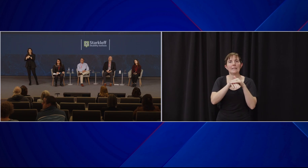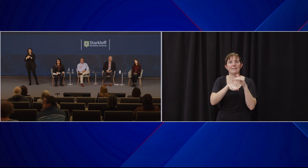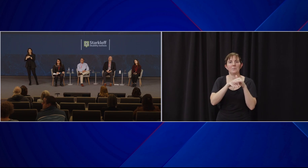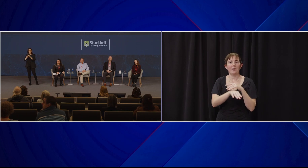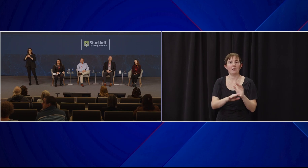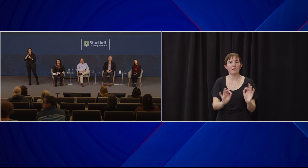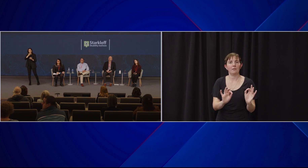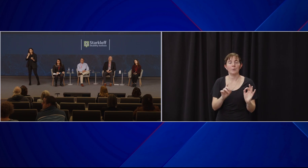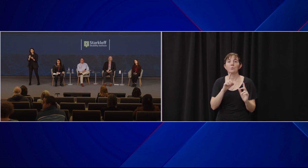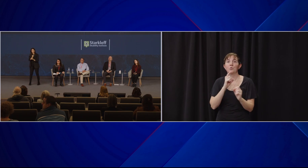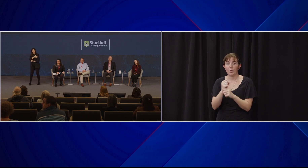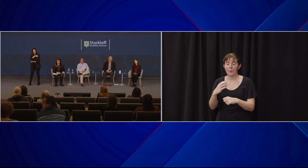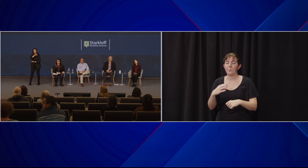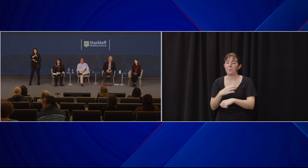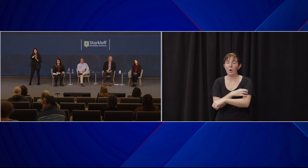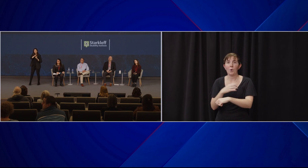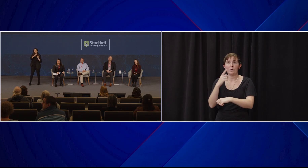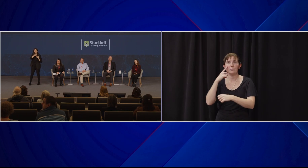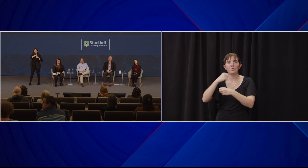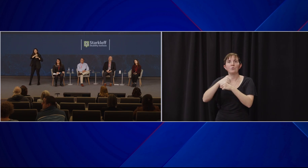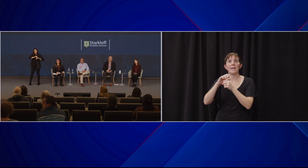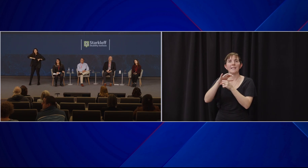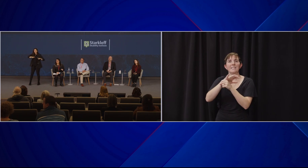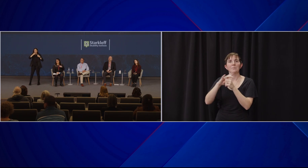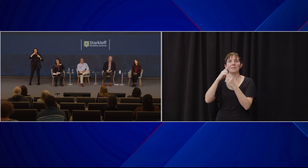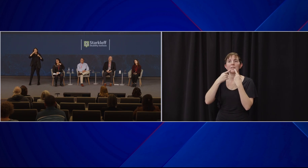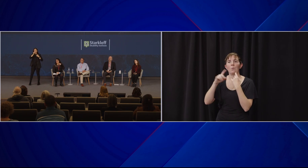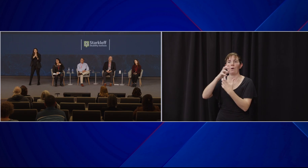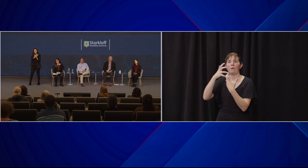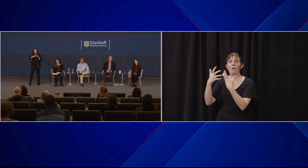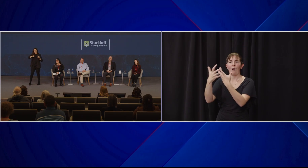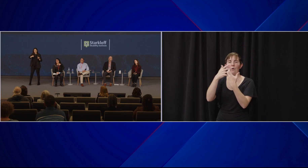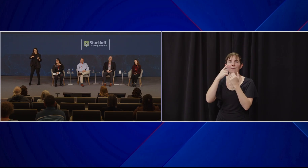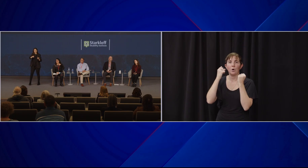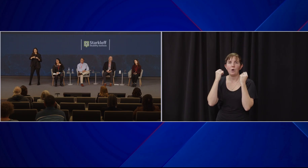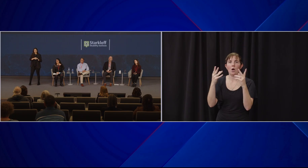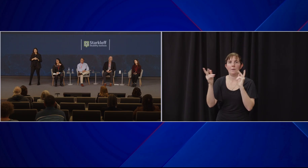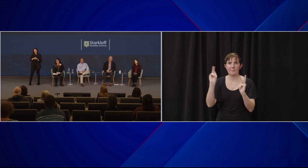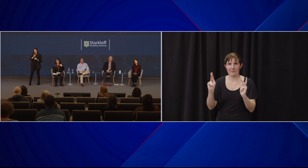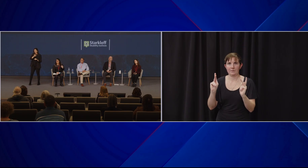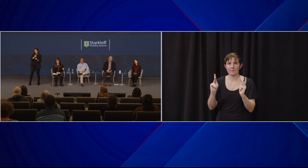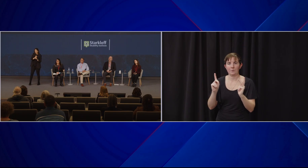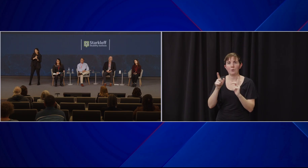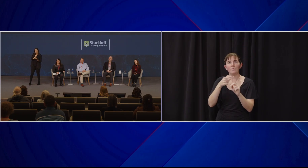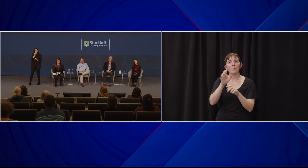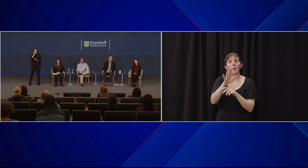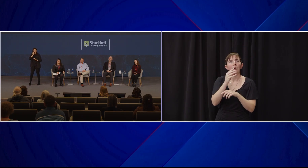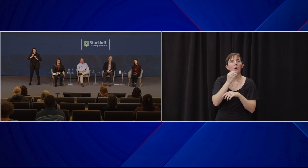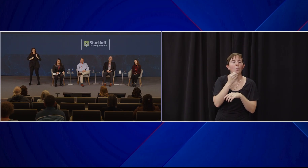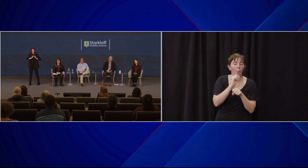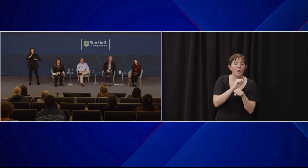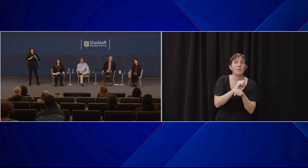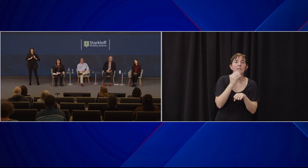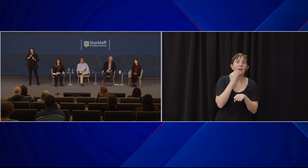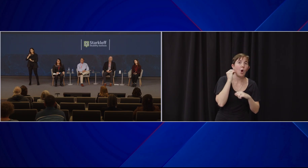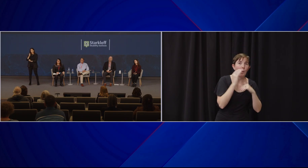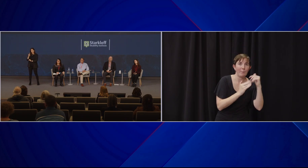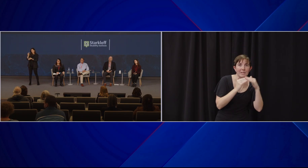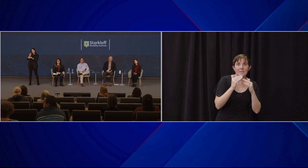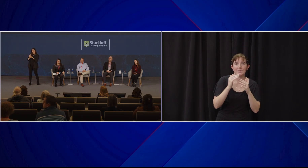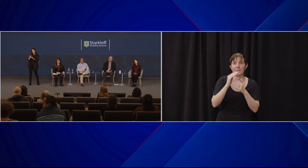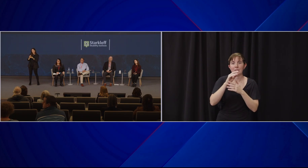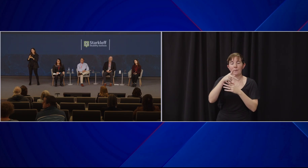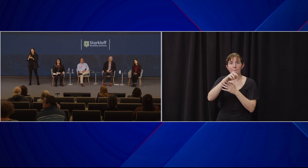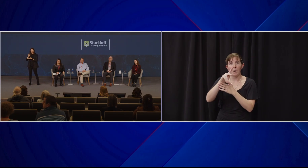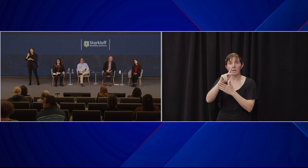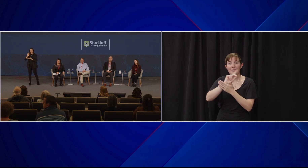but its real power is in creating spaces that work well for everyone. From your work in home building, park design, and